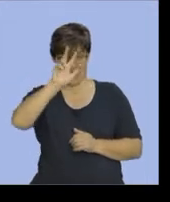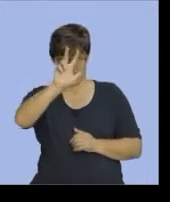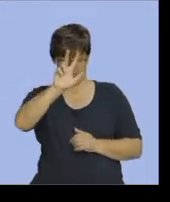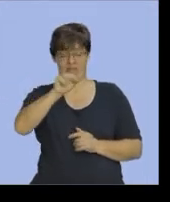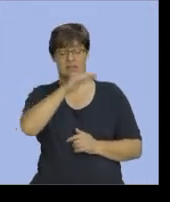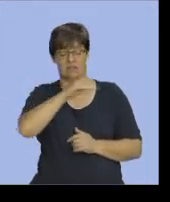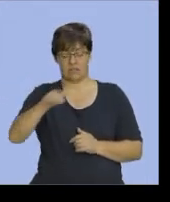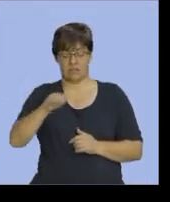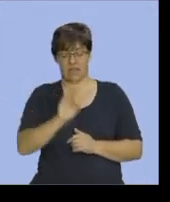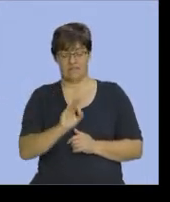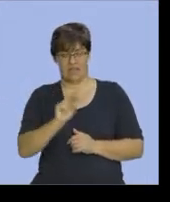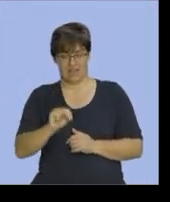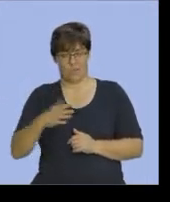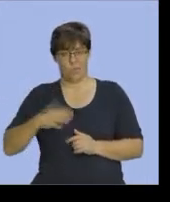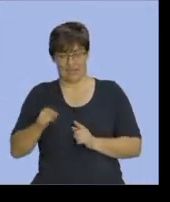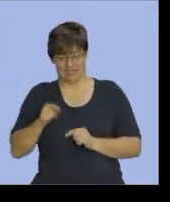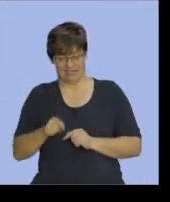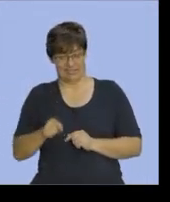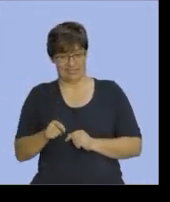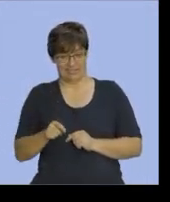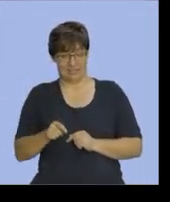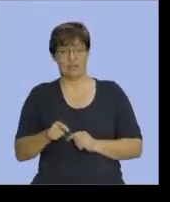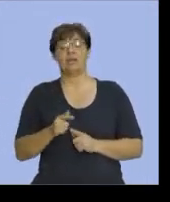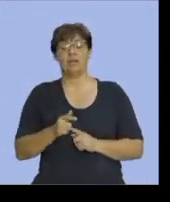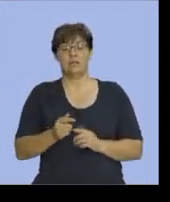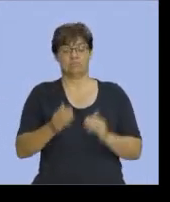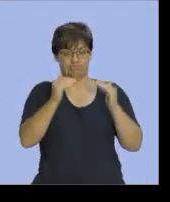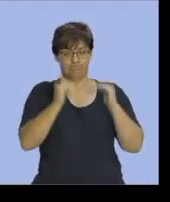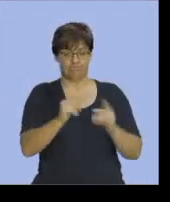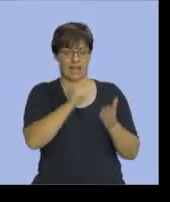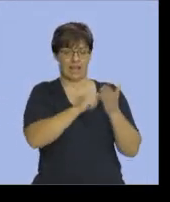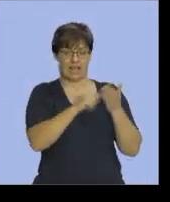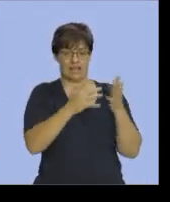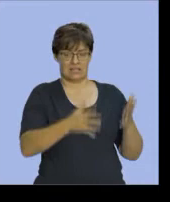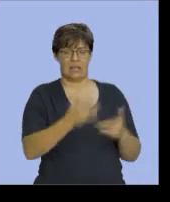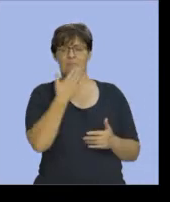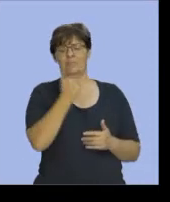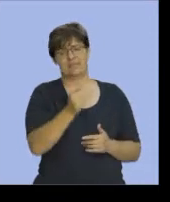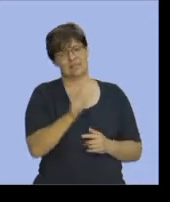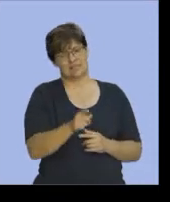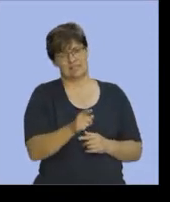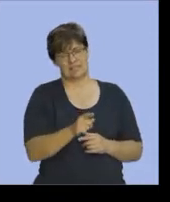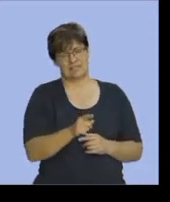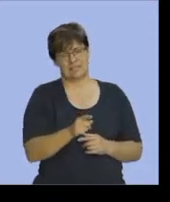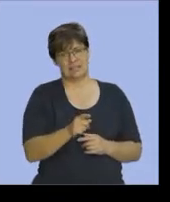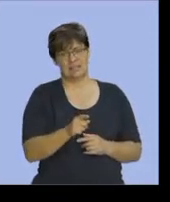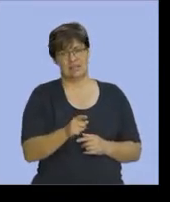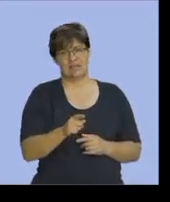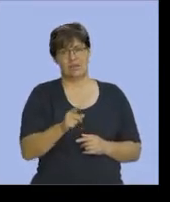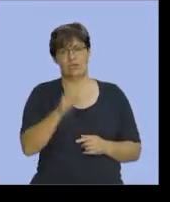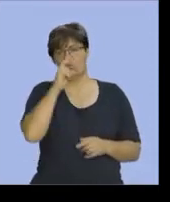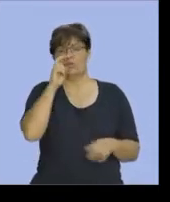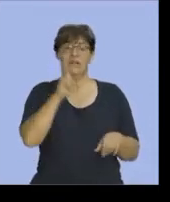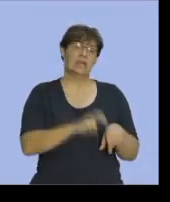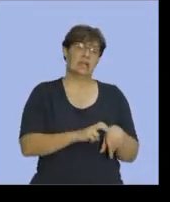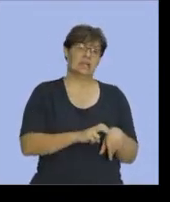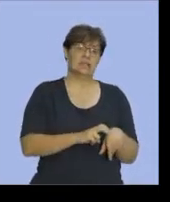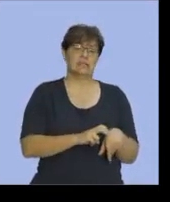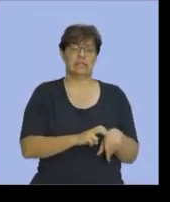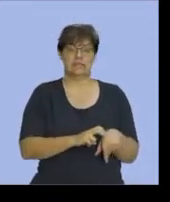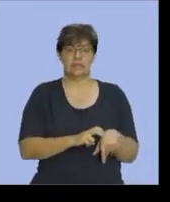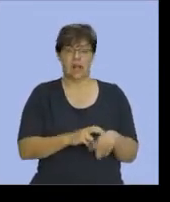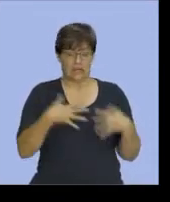the Fn, which is what I'm trying to find, and then you go to your calculator. Guys, please, you don't necessarily need to